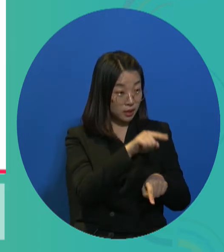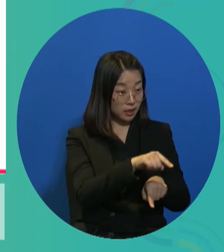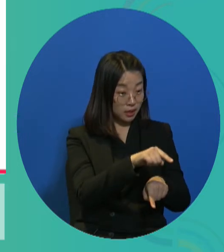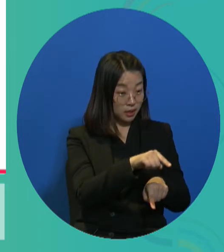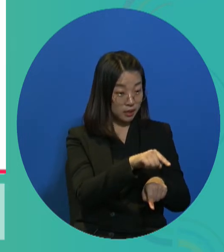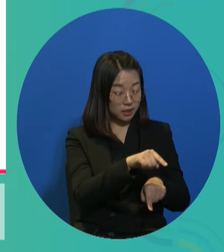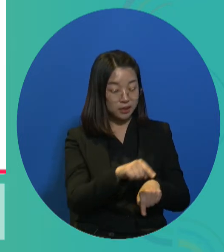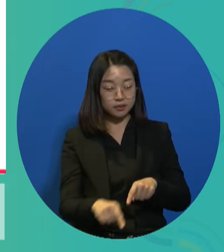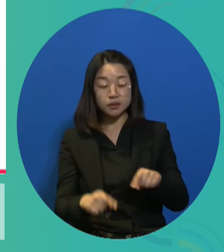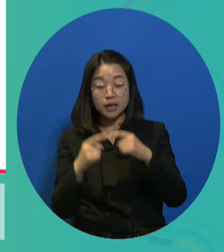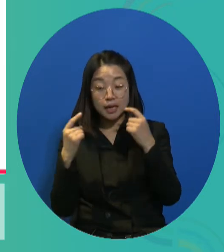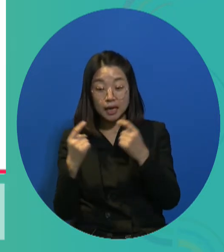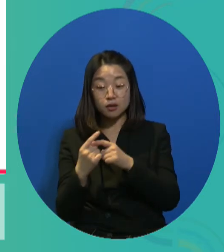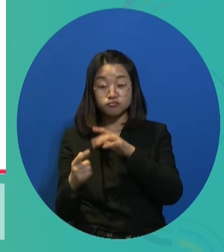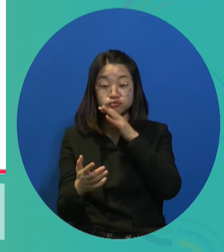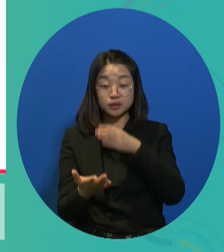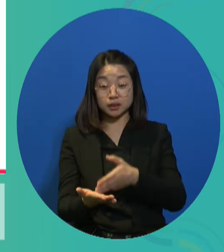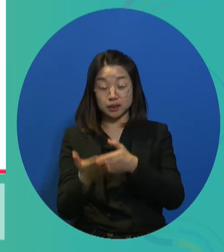international norms on human rights.